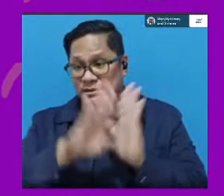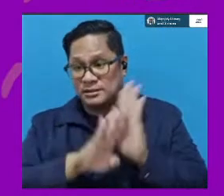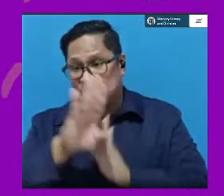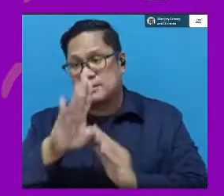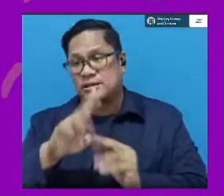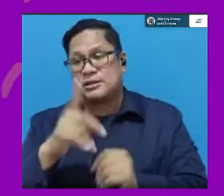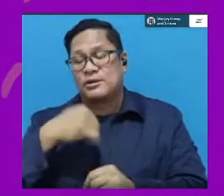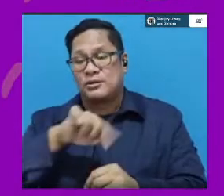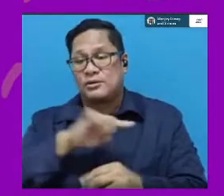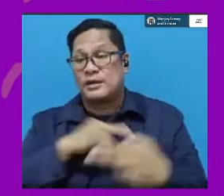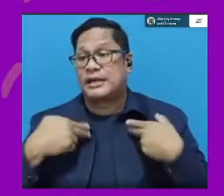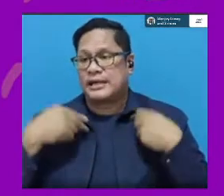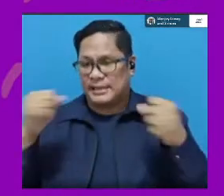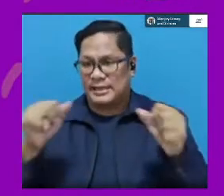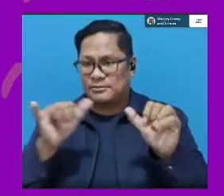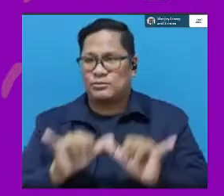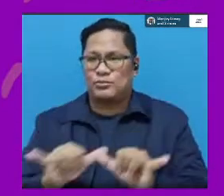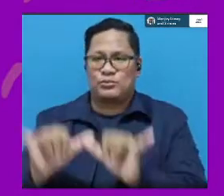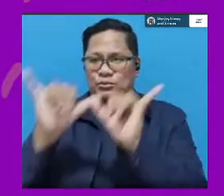health protocol.